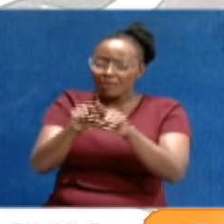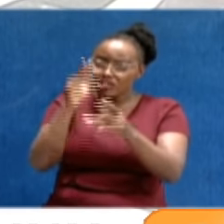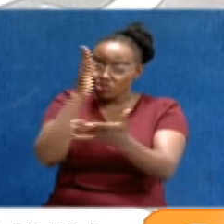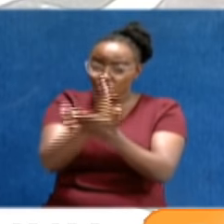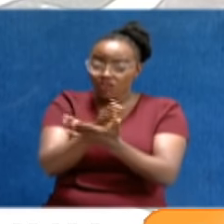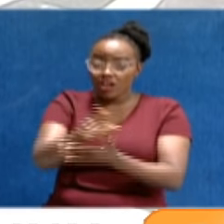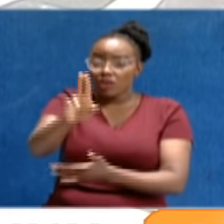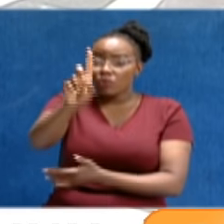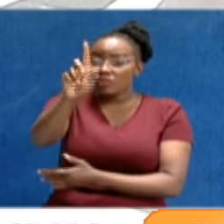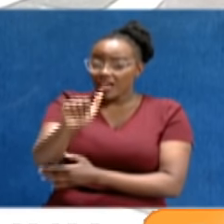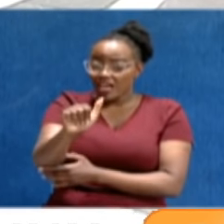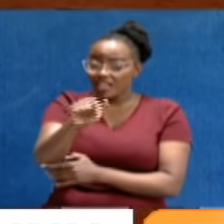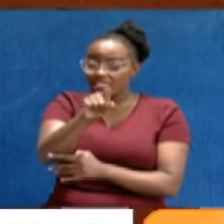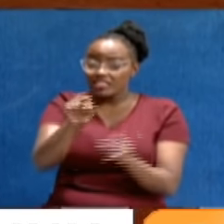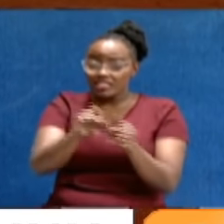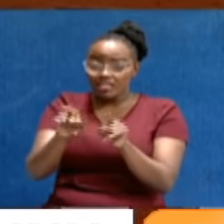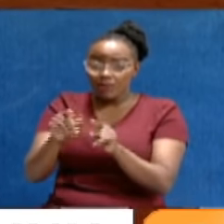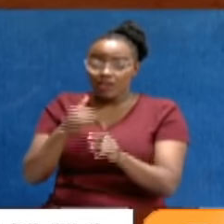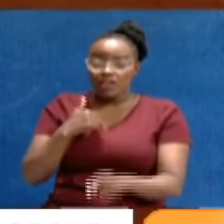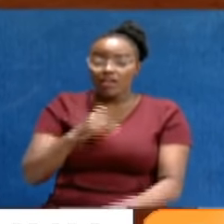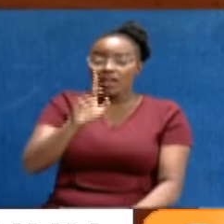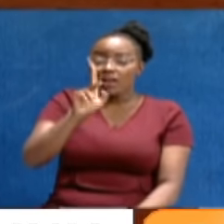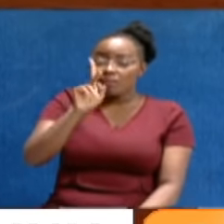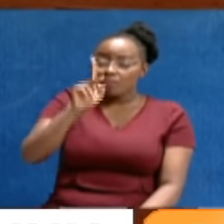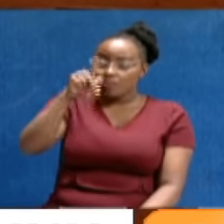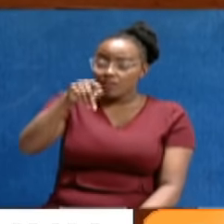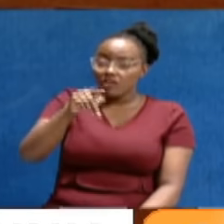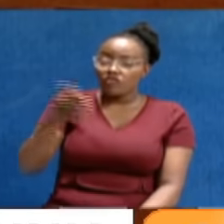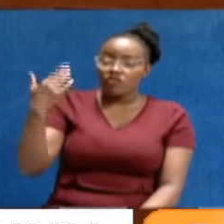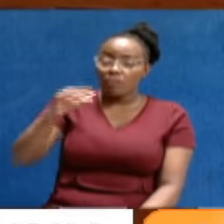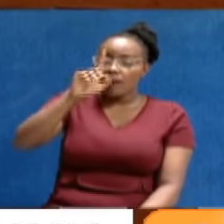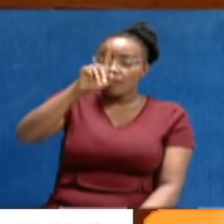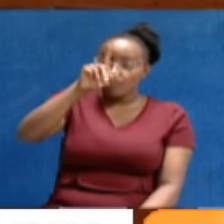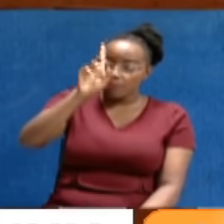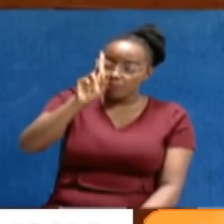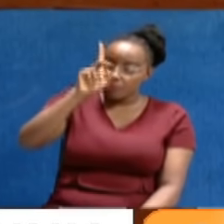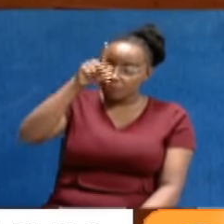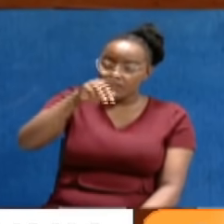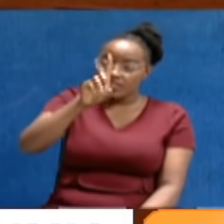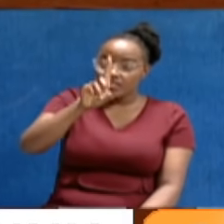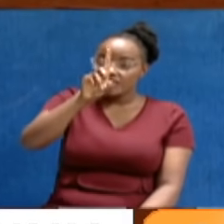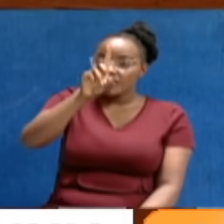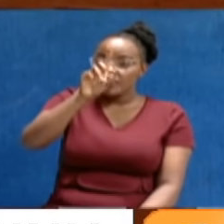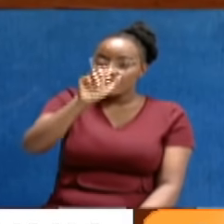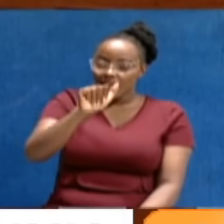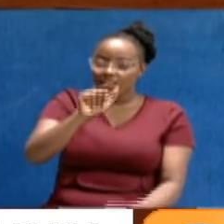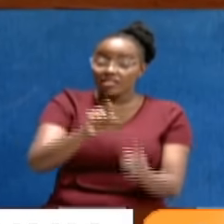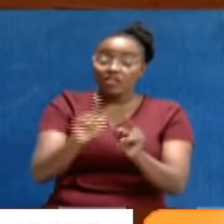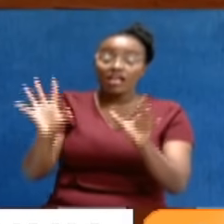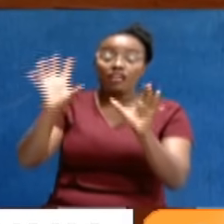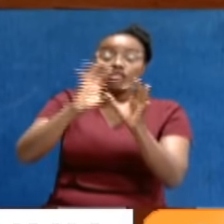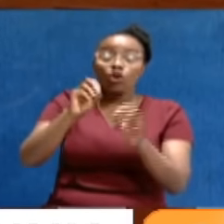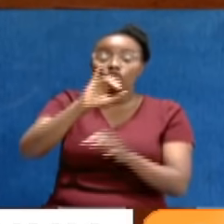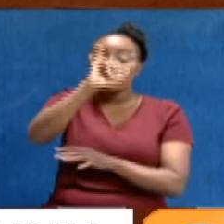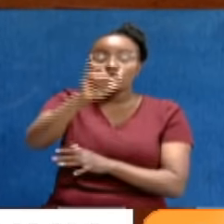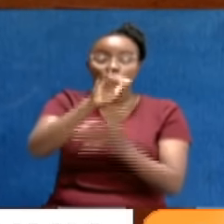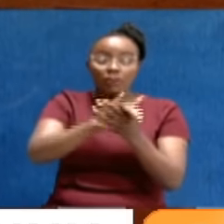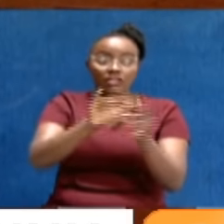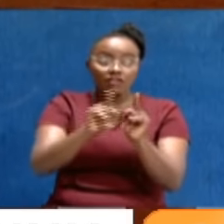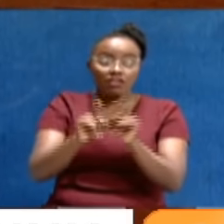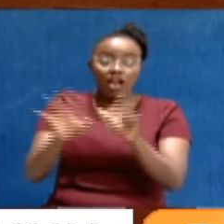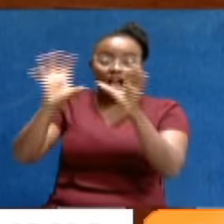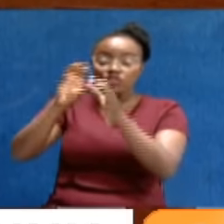And indeed, UDA is actually PDR, a former PDR, and PDR is an affiliate of Jubilee, not